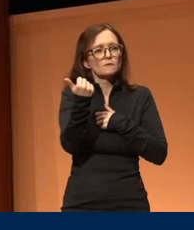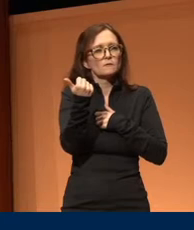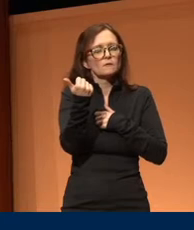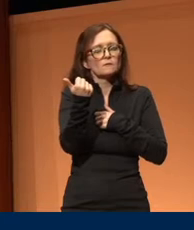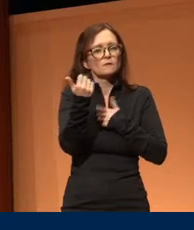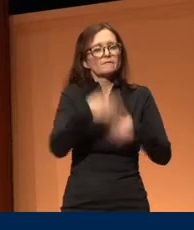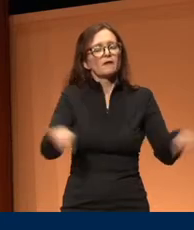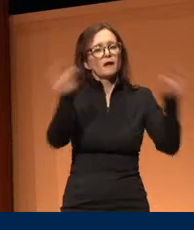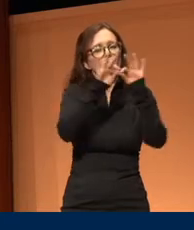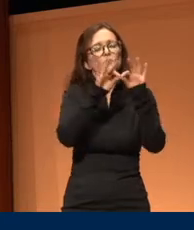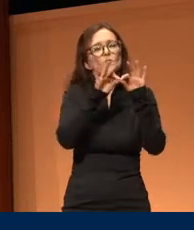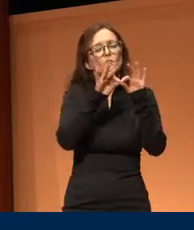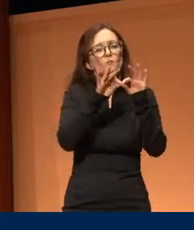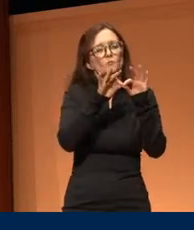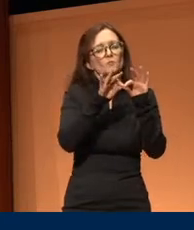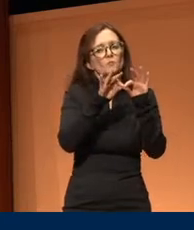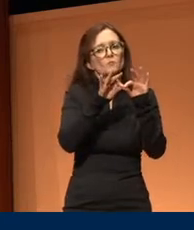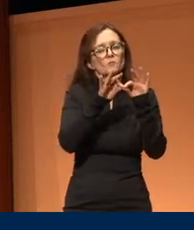value